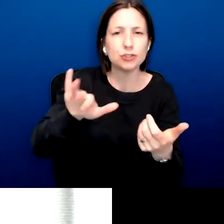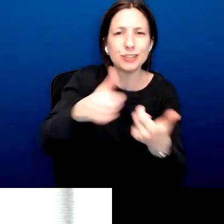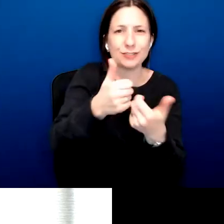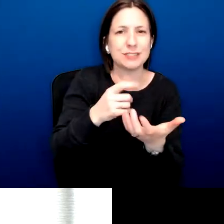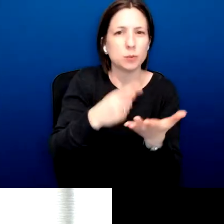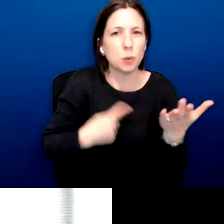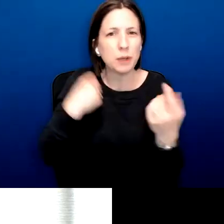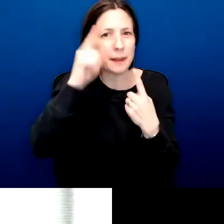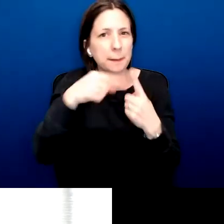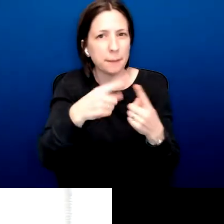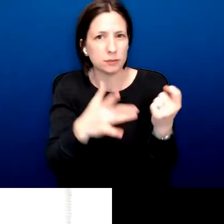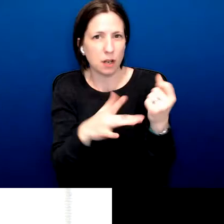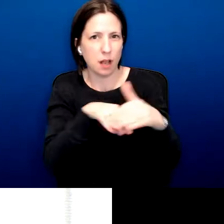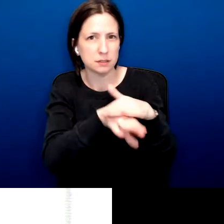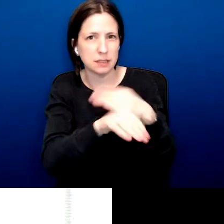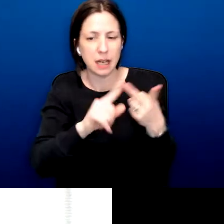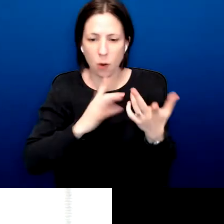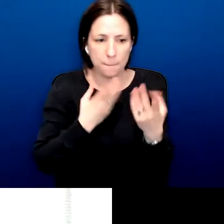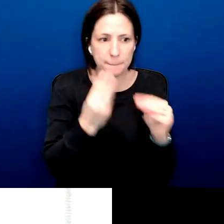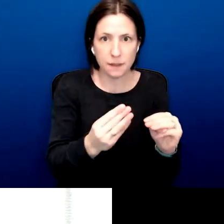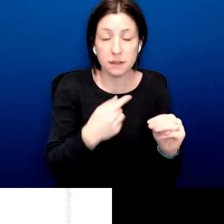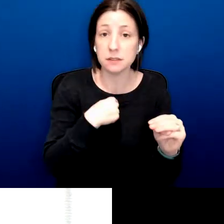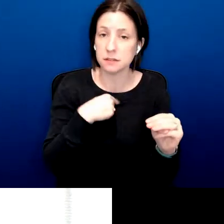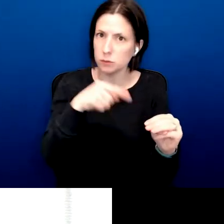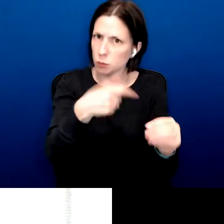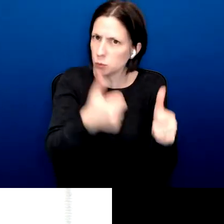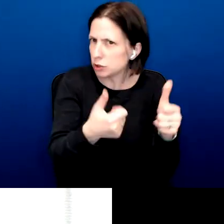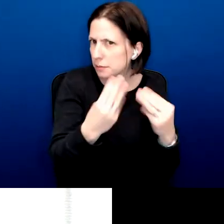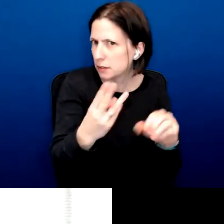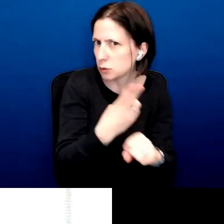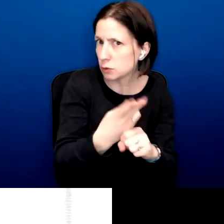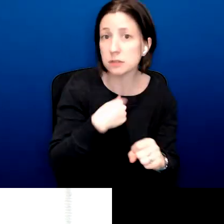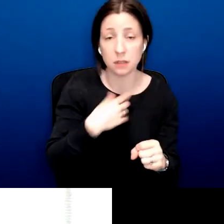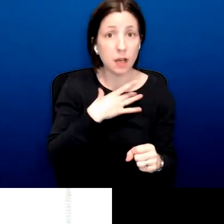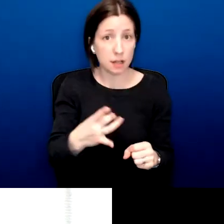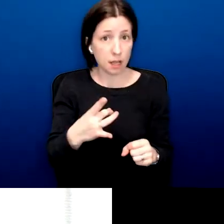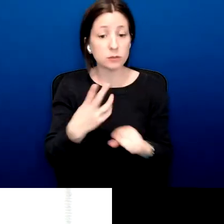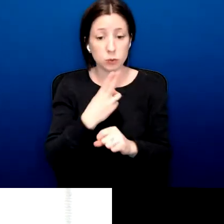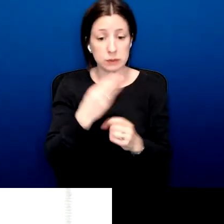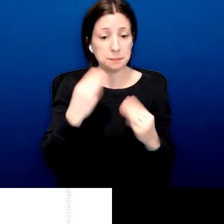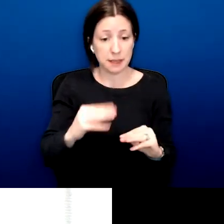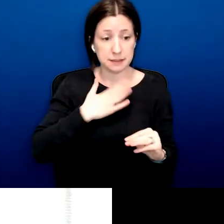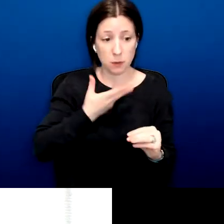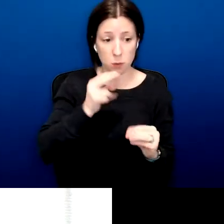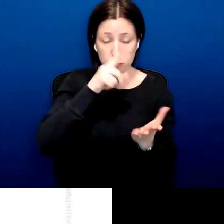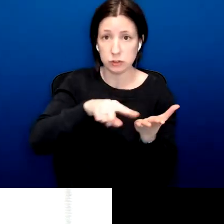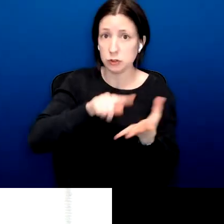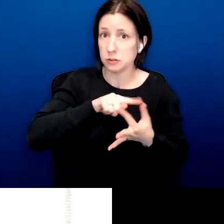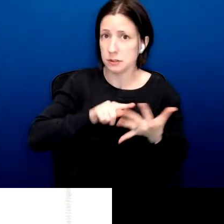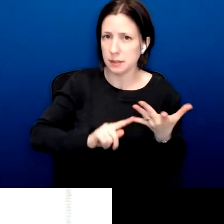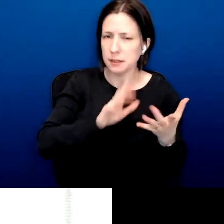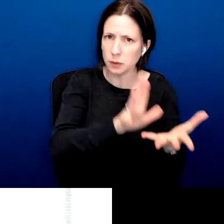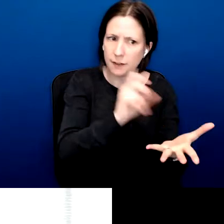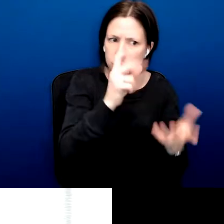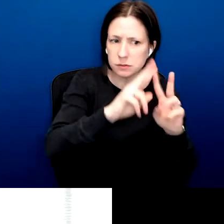we use. And this goes into a lot of the methods that I like to use in my own personal research as well. But how it needs to encompass so much more than